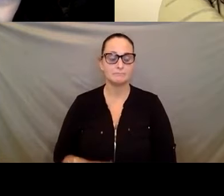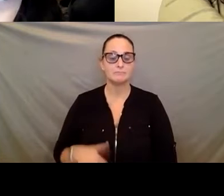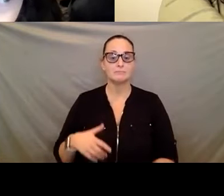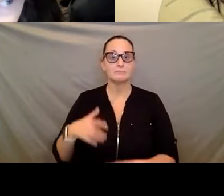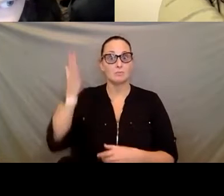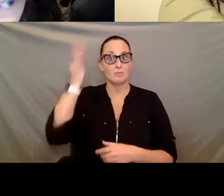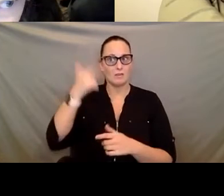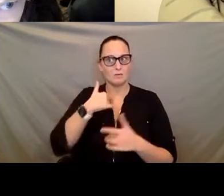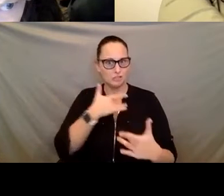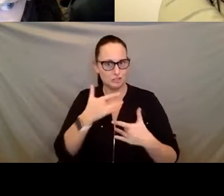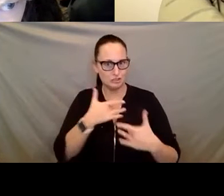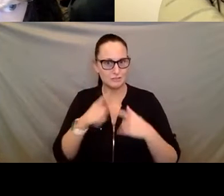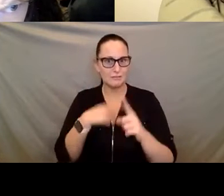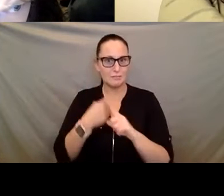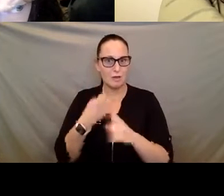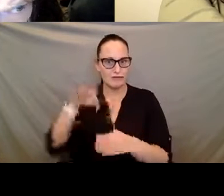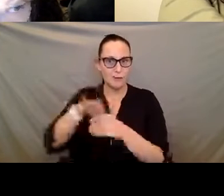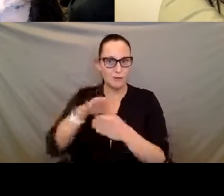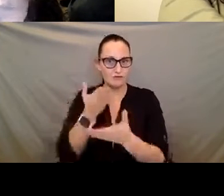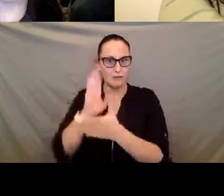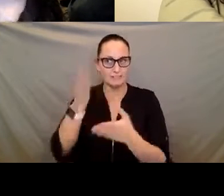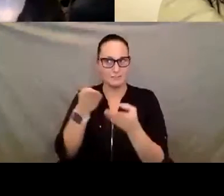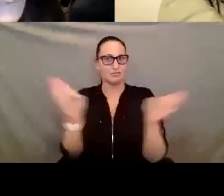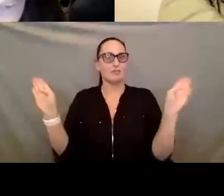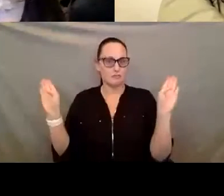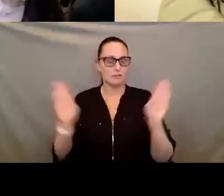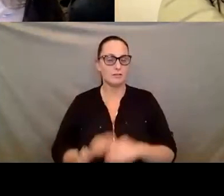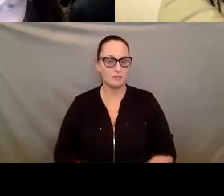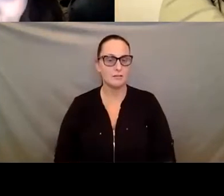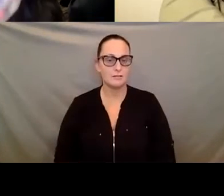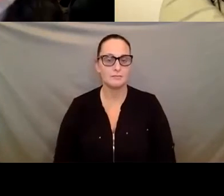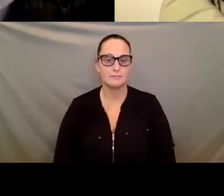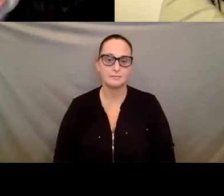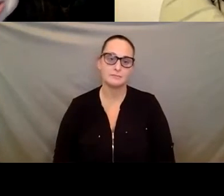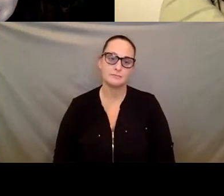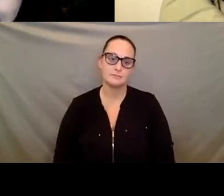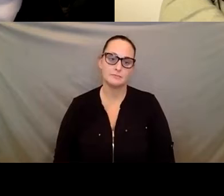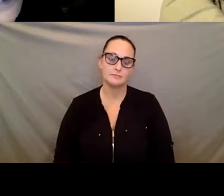I was concerned about voting rights in general. I think the party